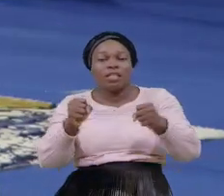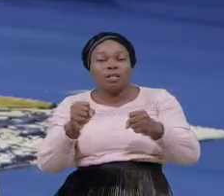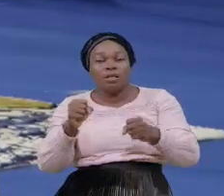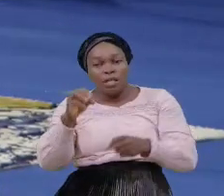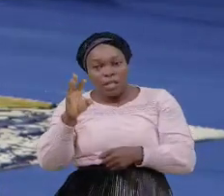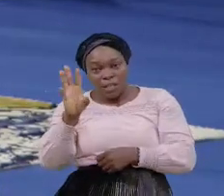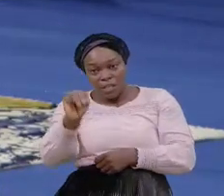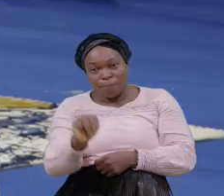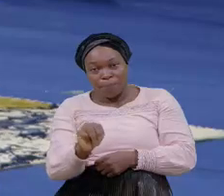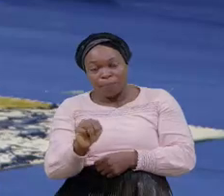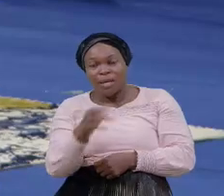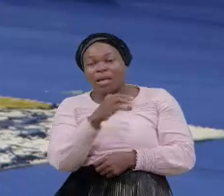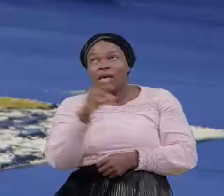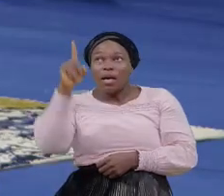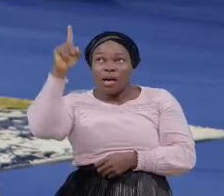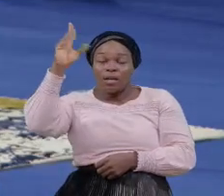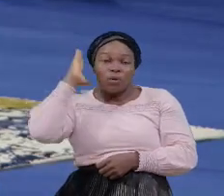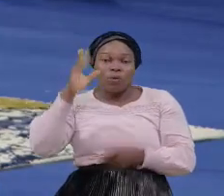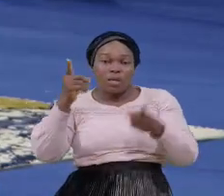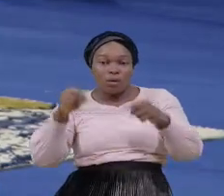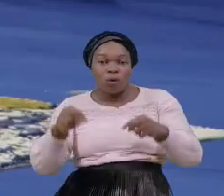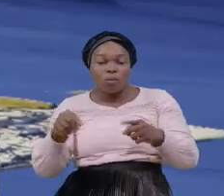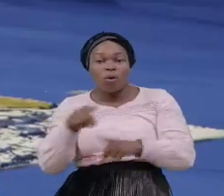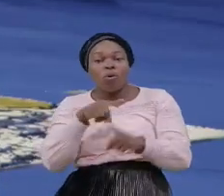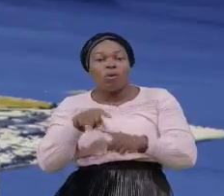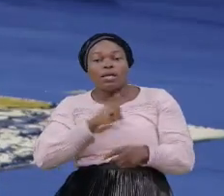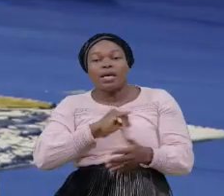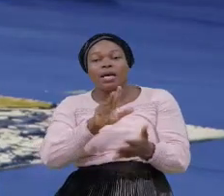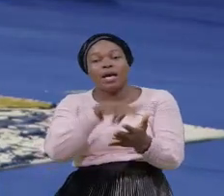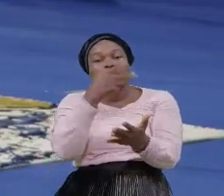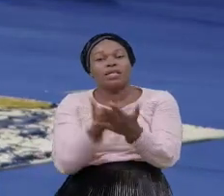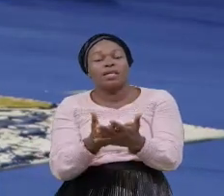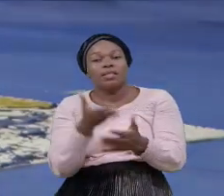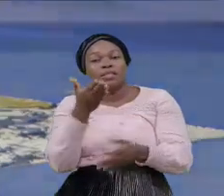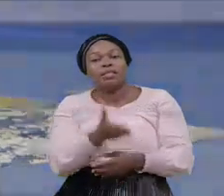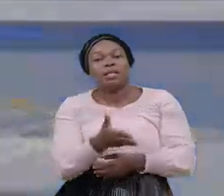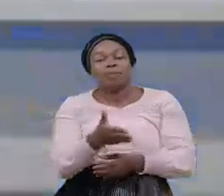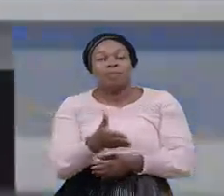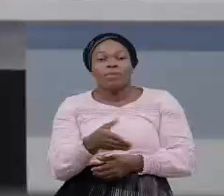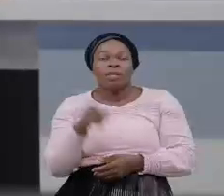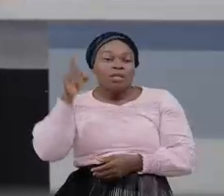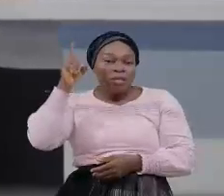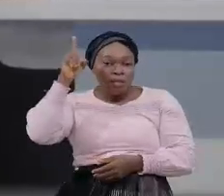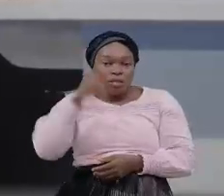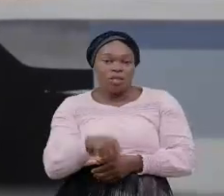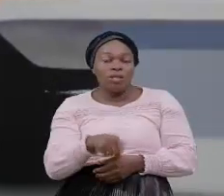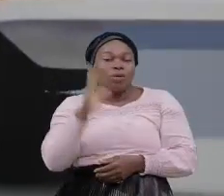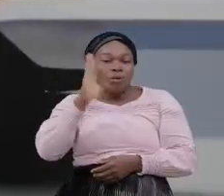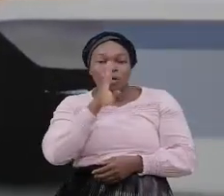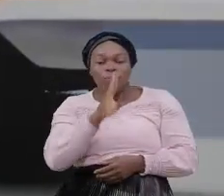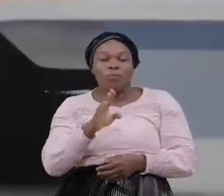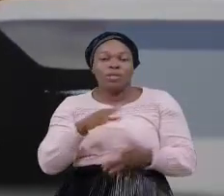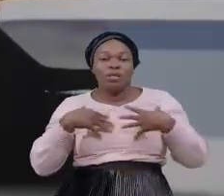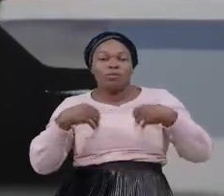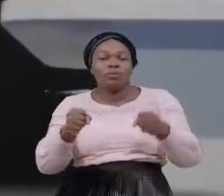will come. When I get there, he will be healed. You have to have that confidence.